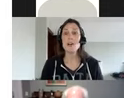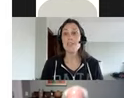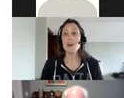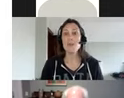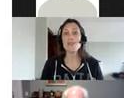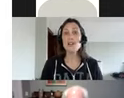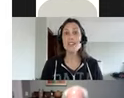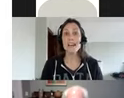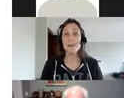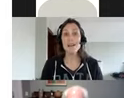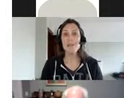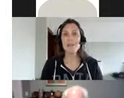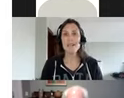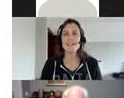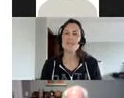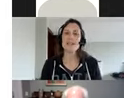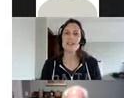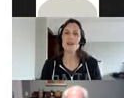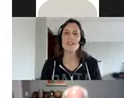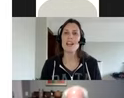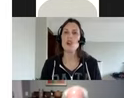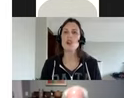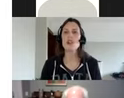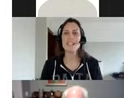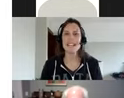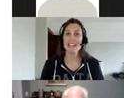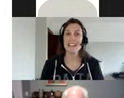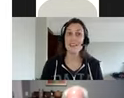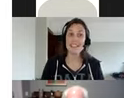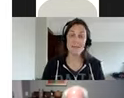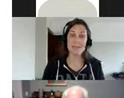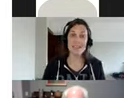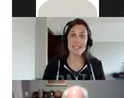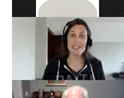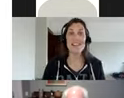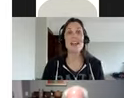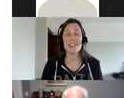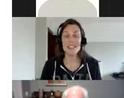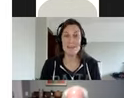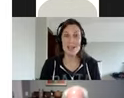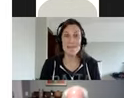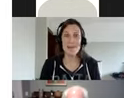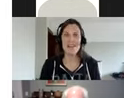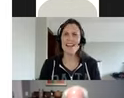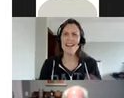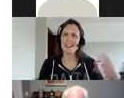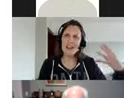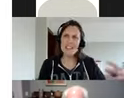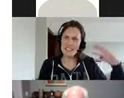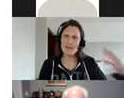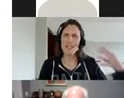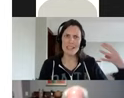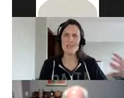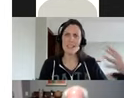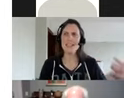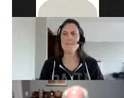people often don't trust that pattern because these bins don't then look like they are the same size and the same shape. And it causes